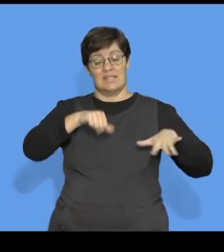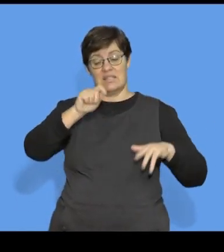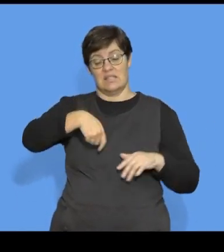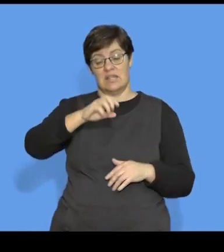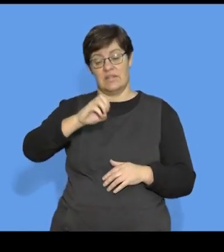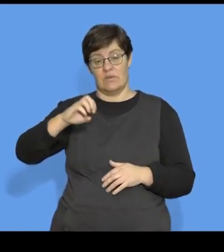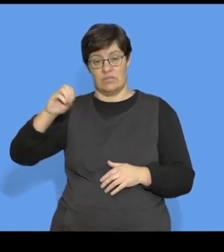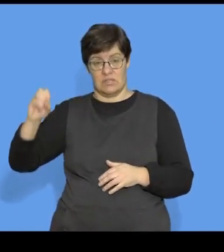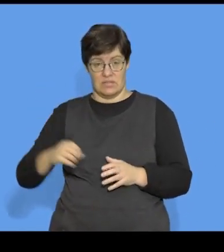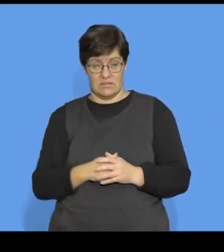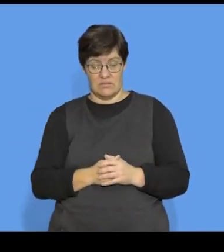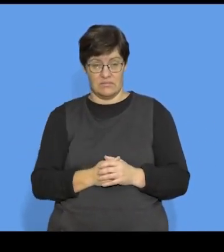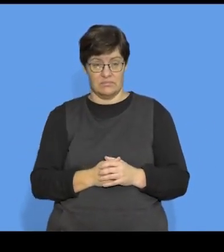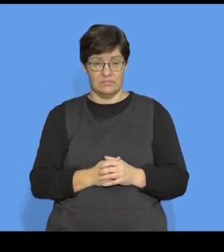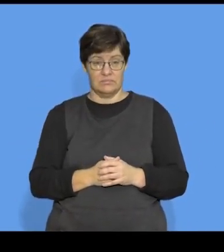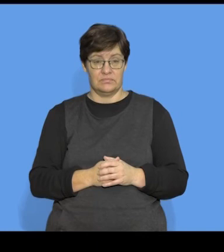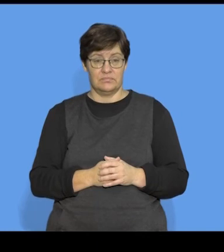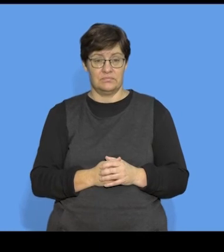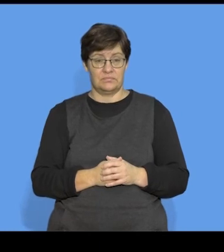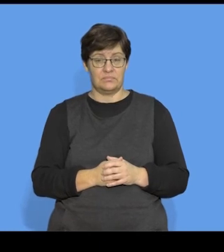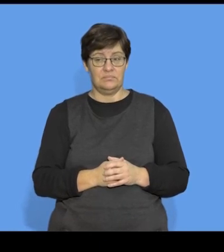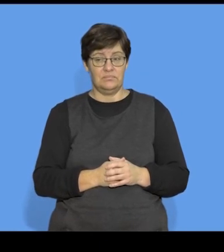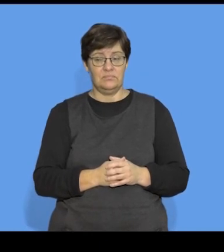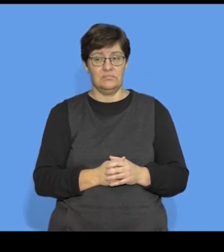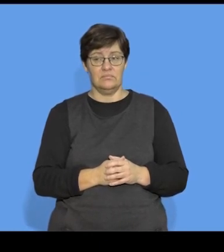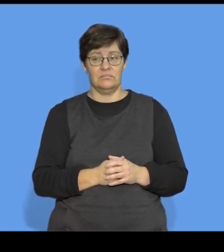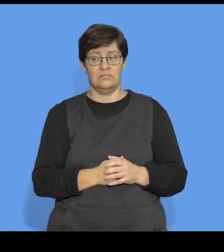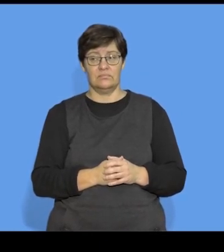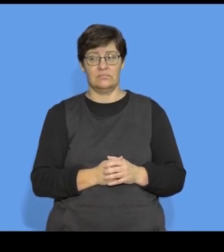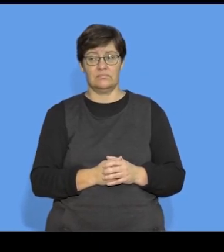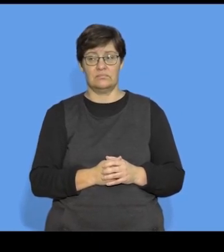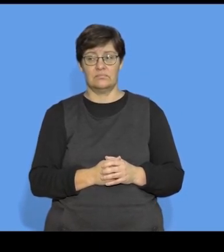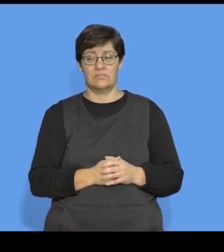of 16,000 Rand. Okay.